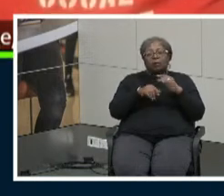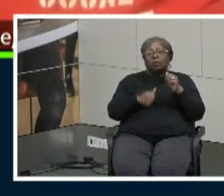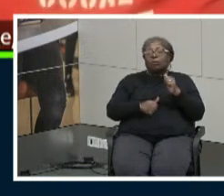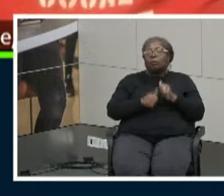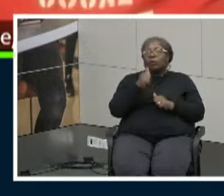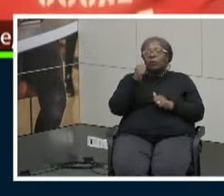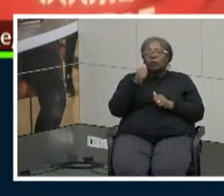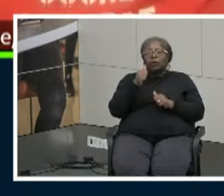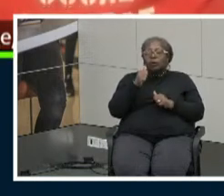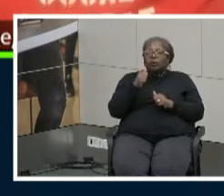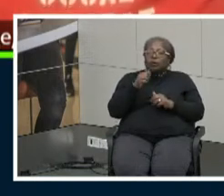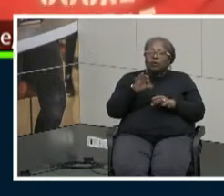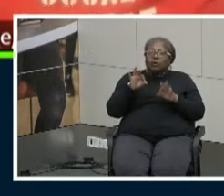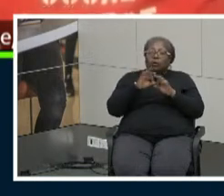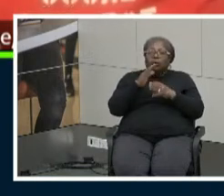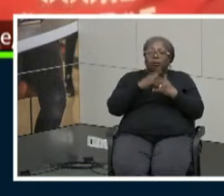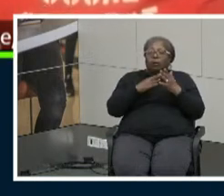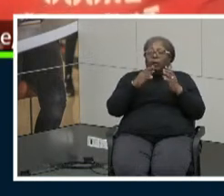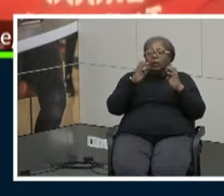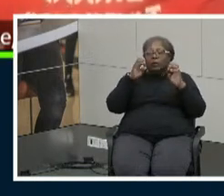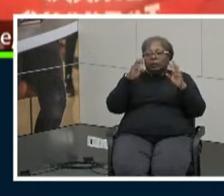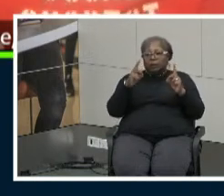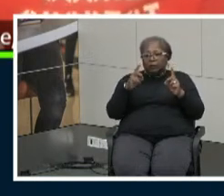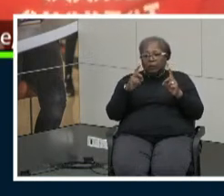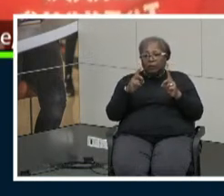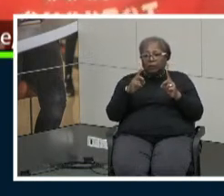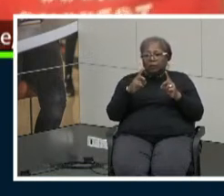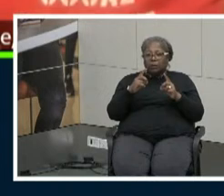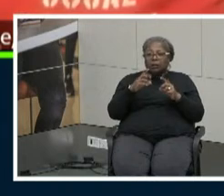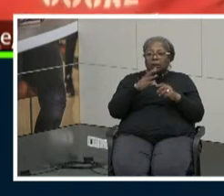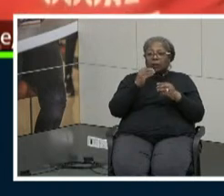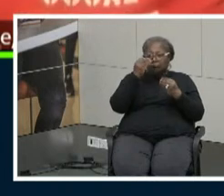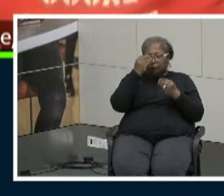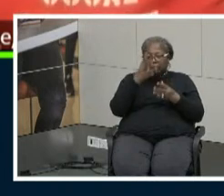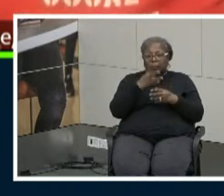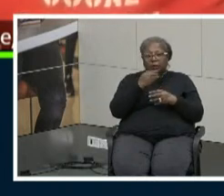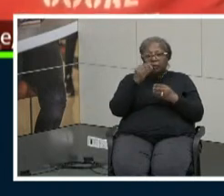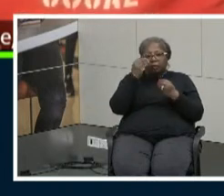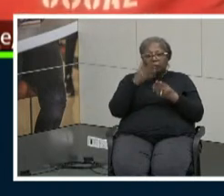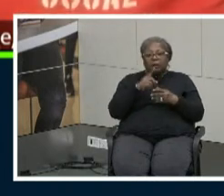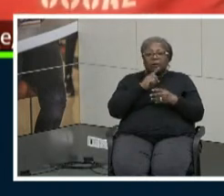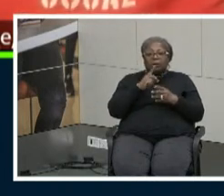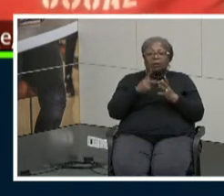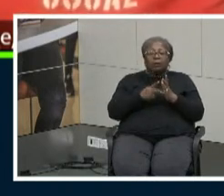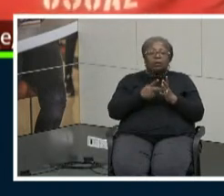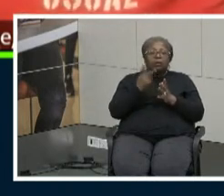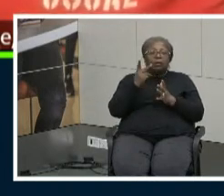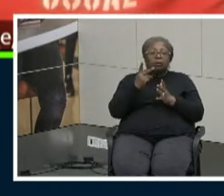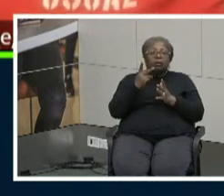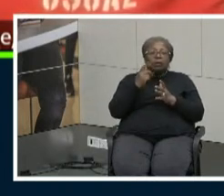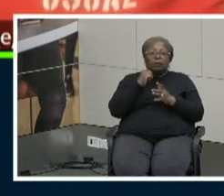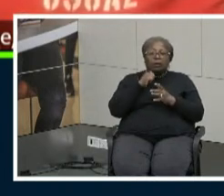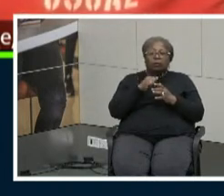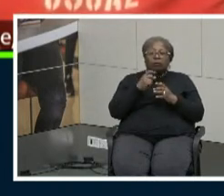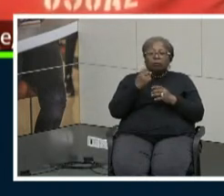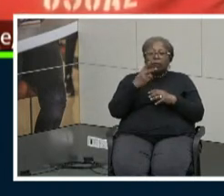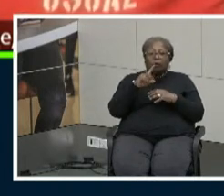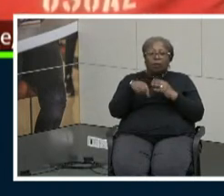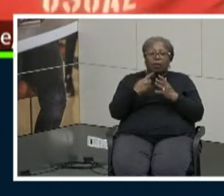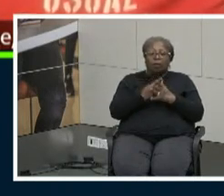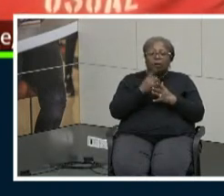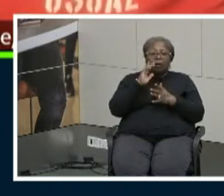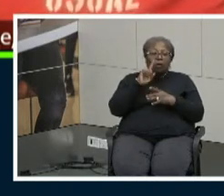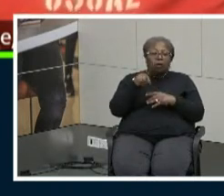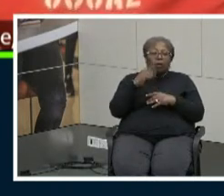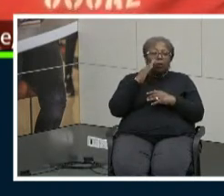valuable Commodities education and information information is doubling every 12 hours a phenomenon that will only